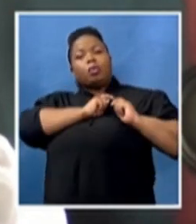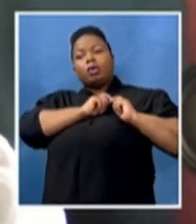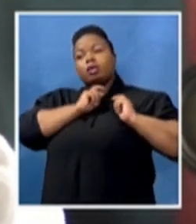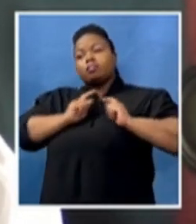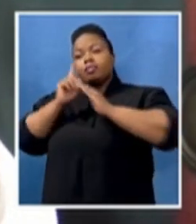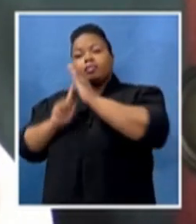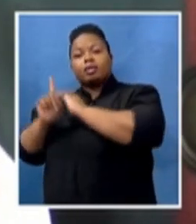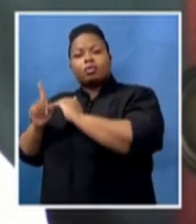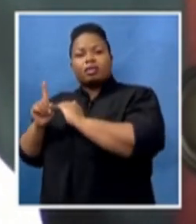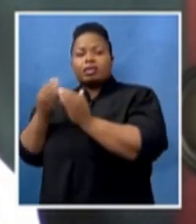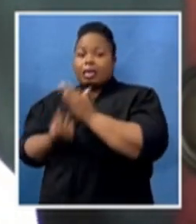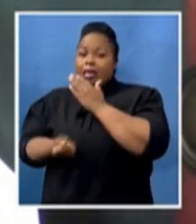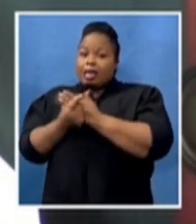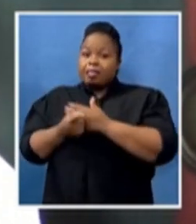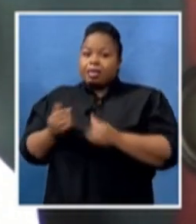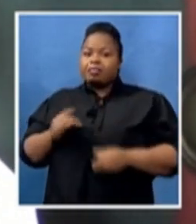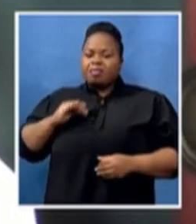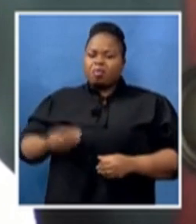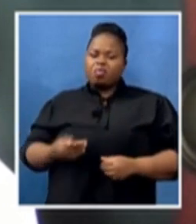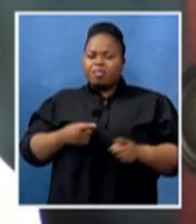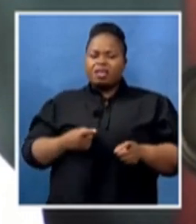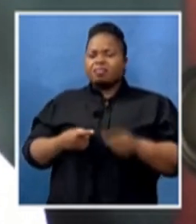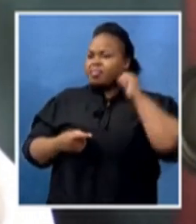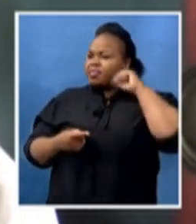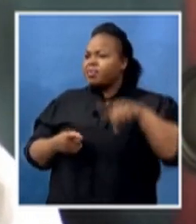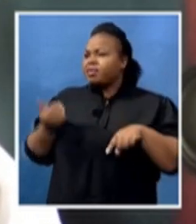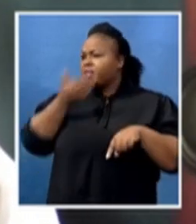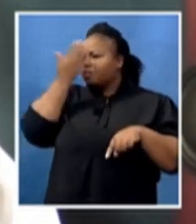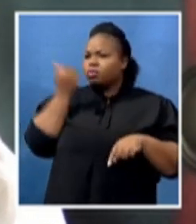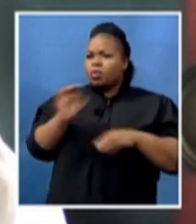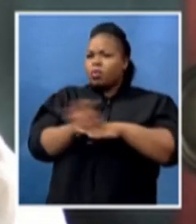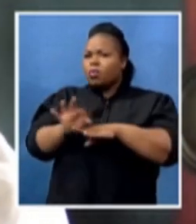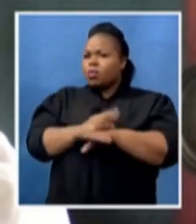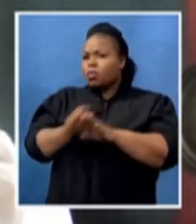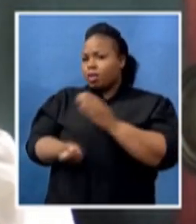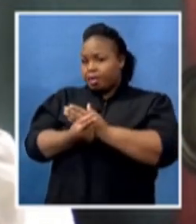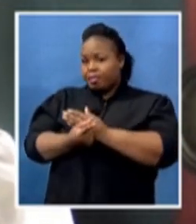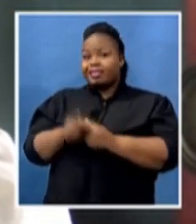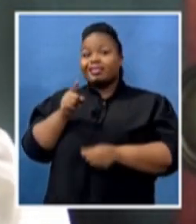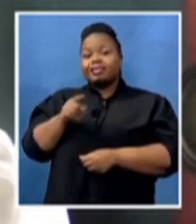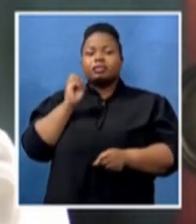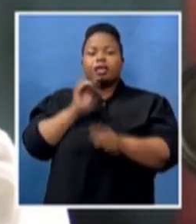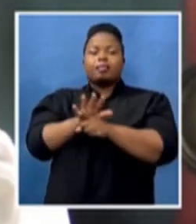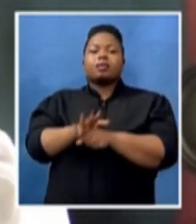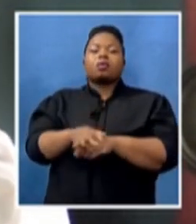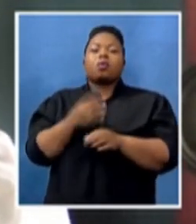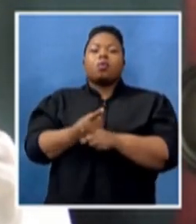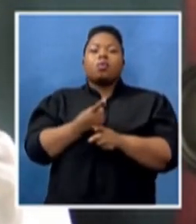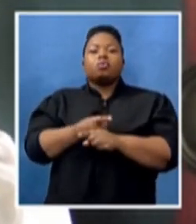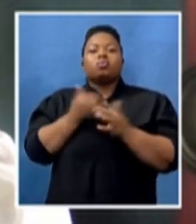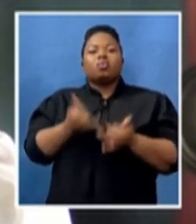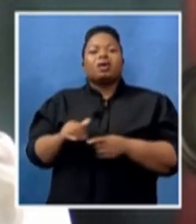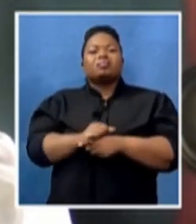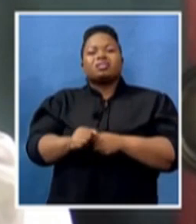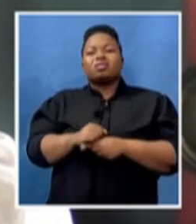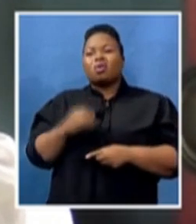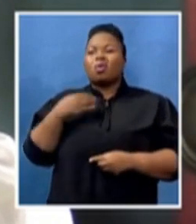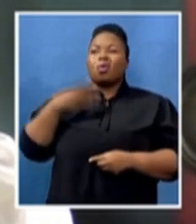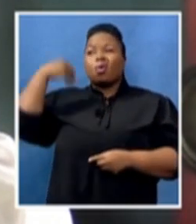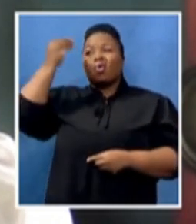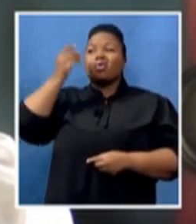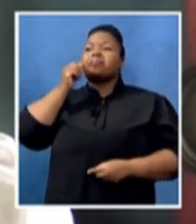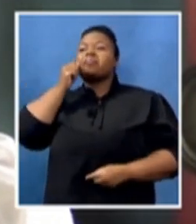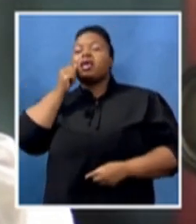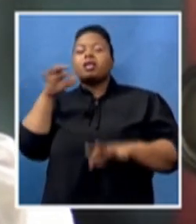arrangement. This in part fuels the practice of older men marrying younger girls, a practice we